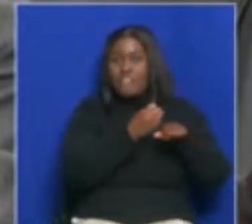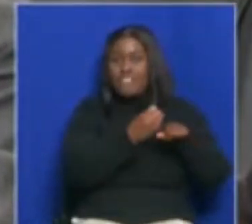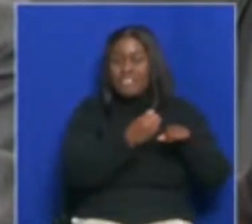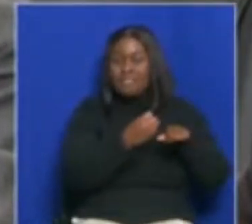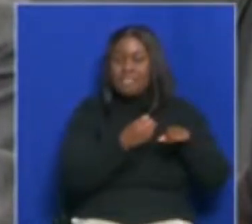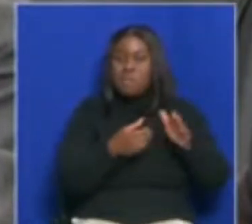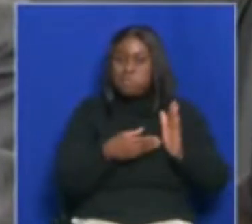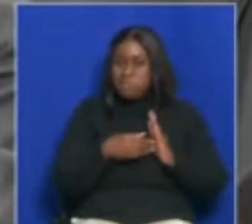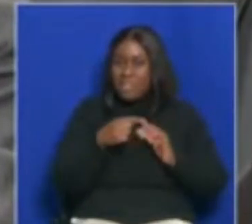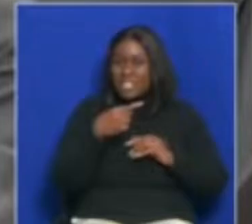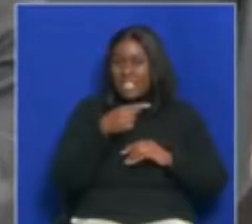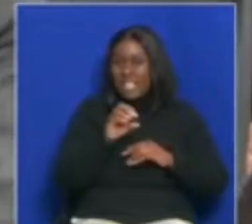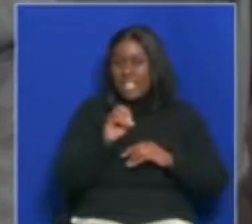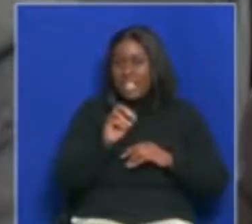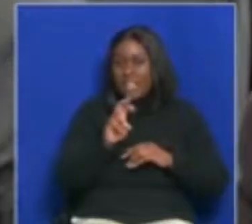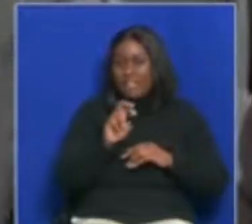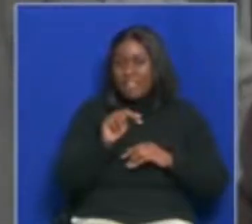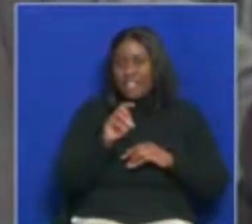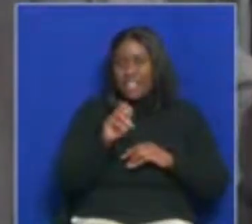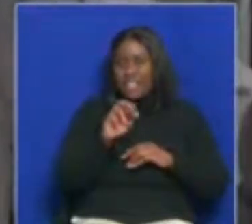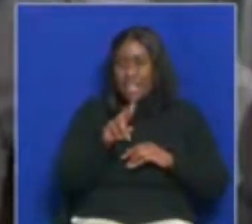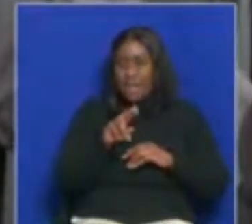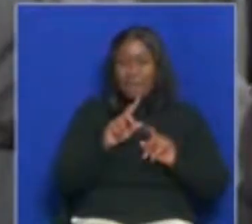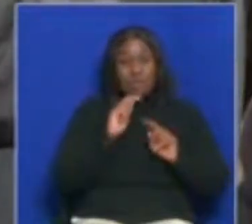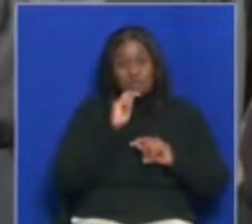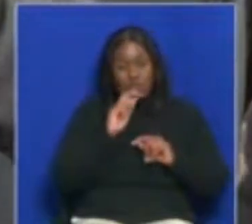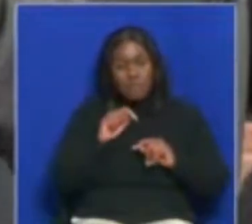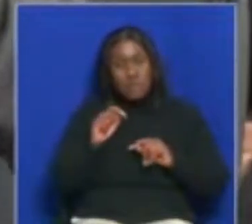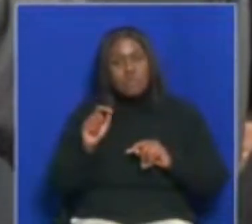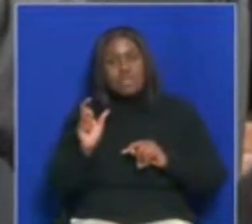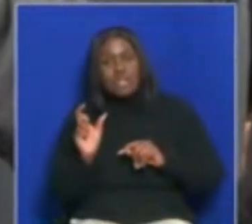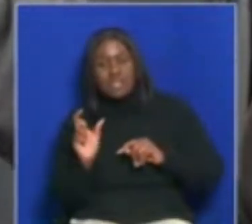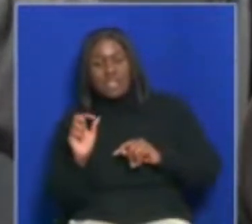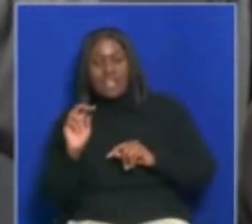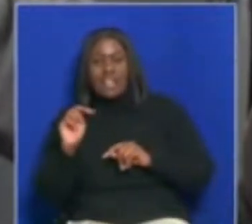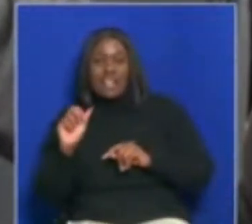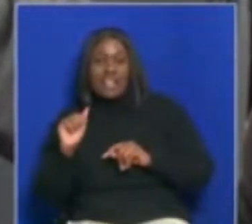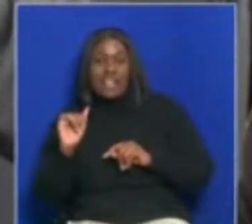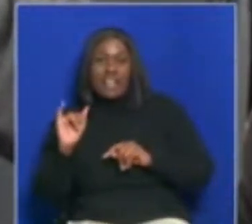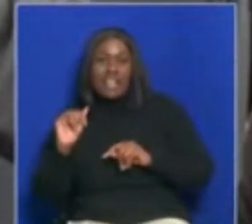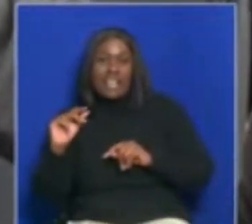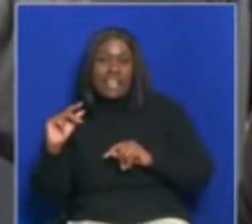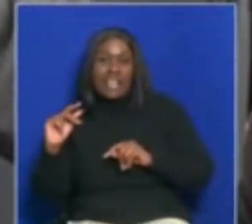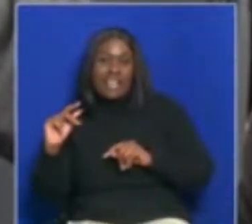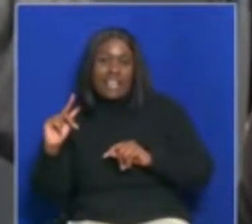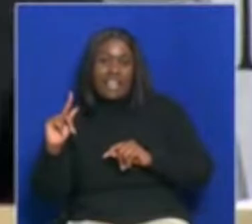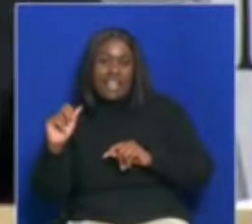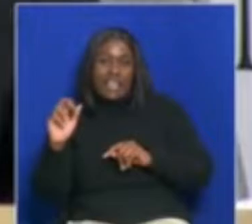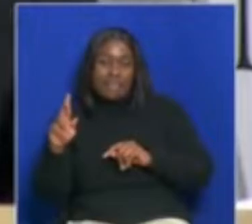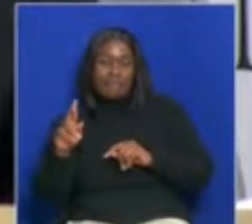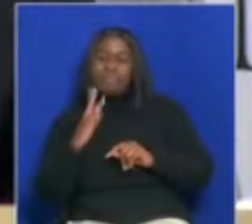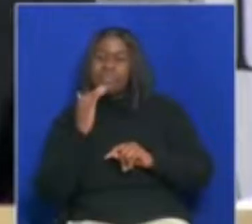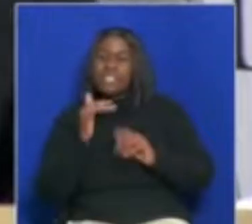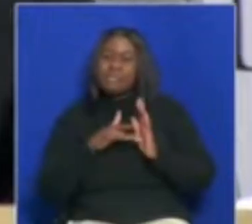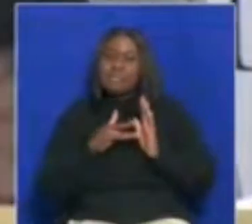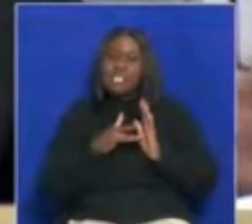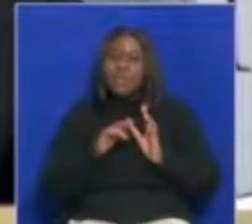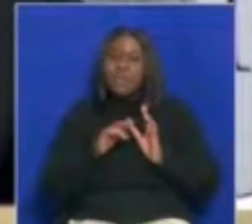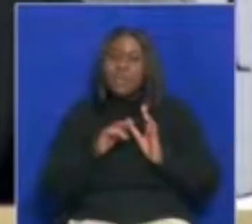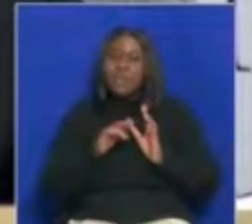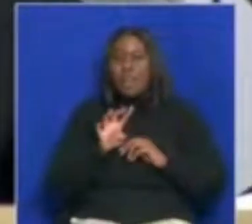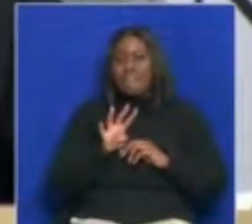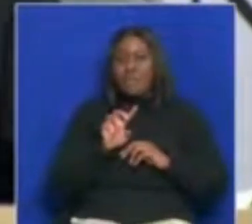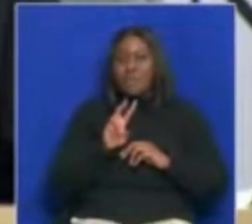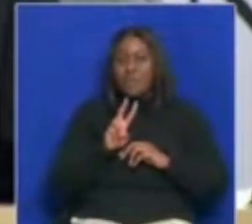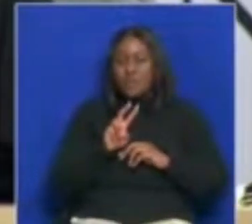Can I ask you to go to page 1428? again in that